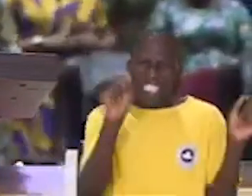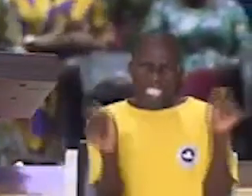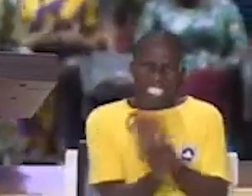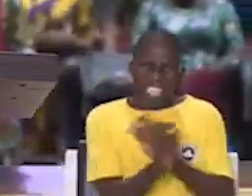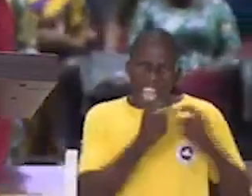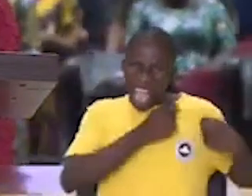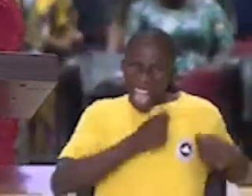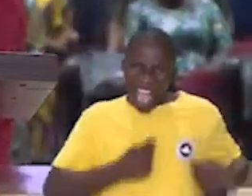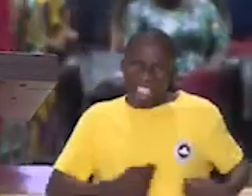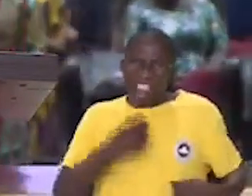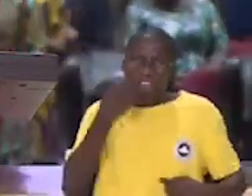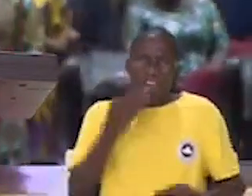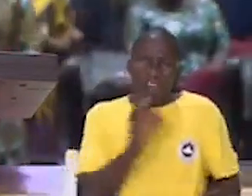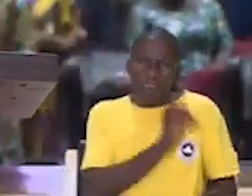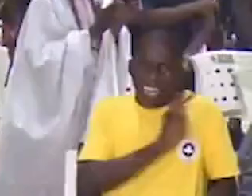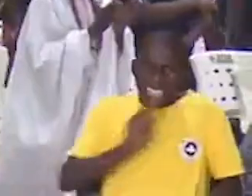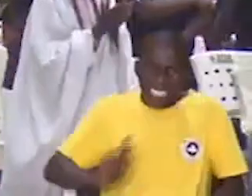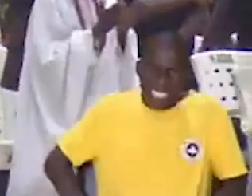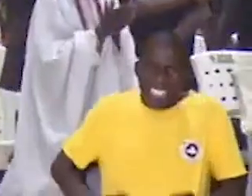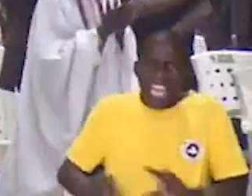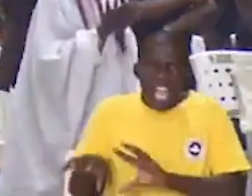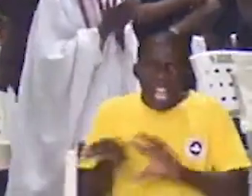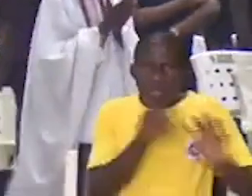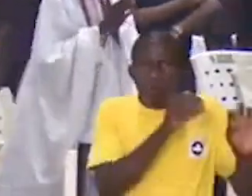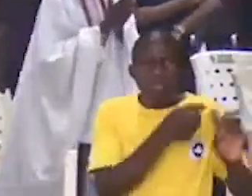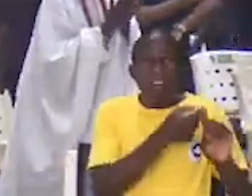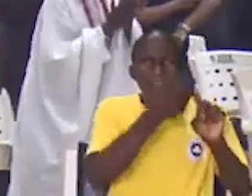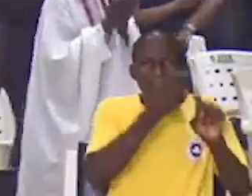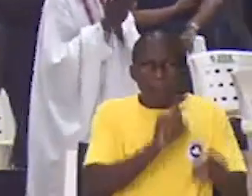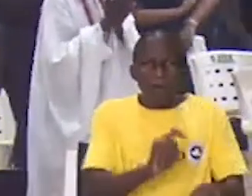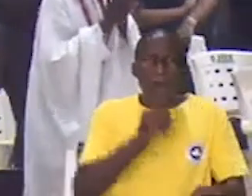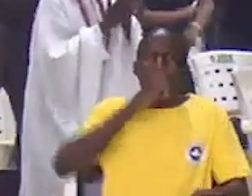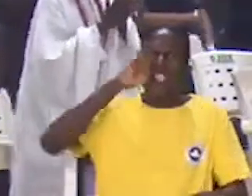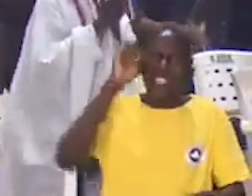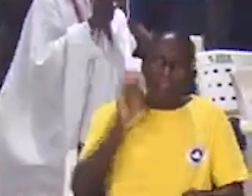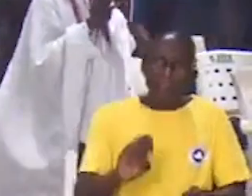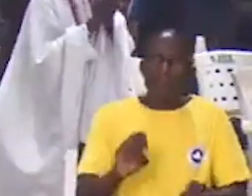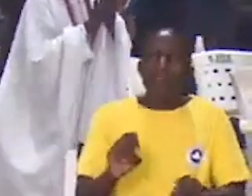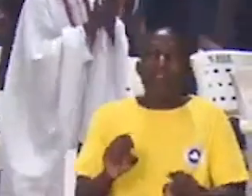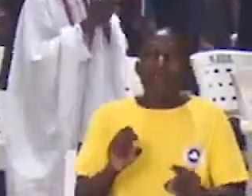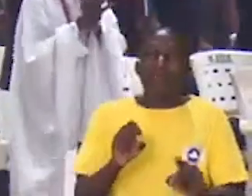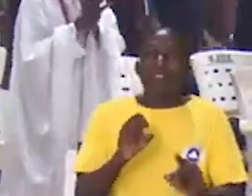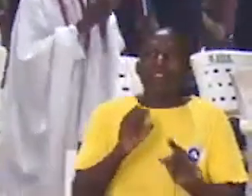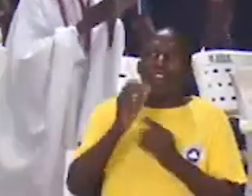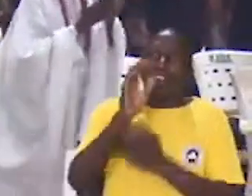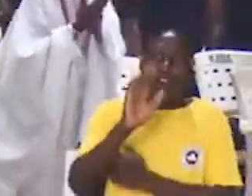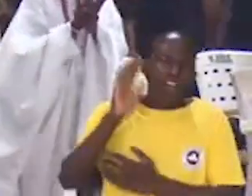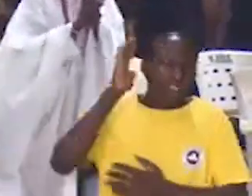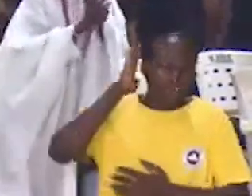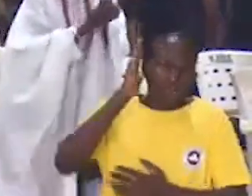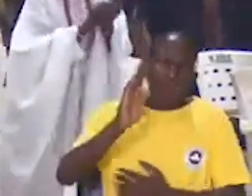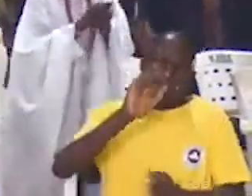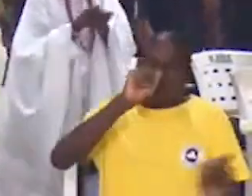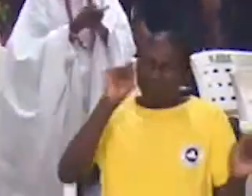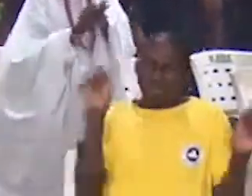error, away from destructive and wrong decisions. And God will